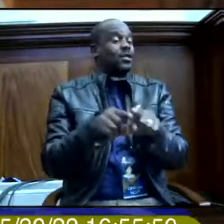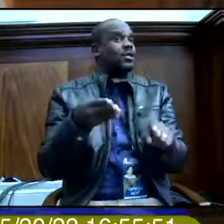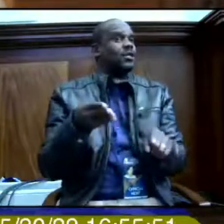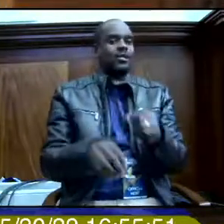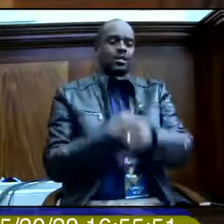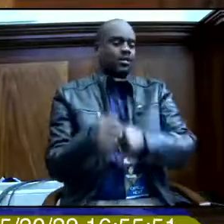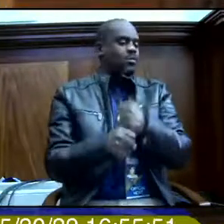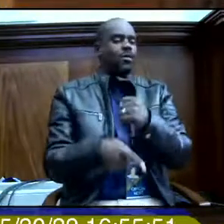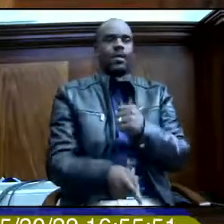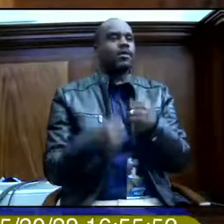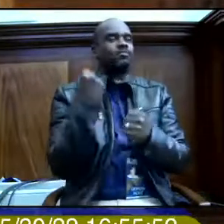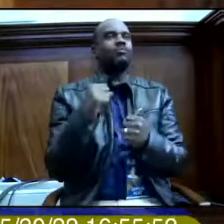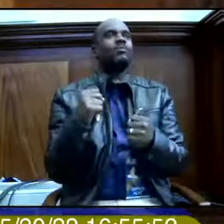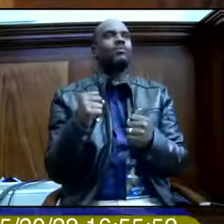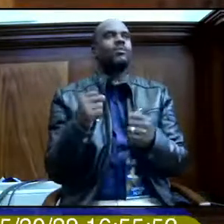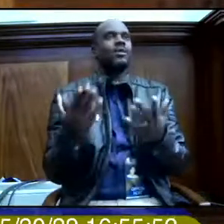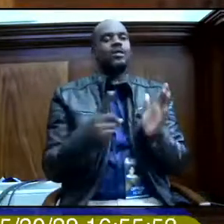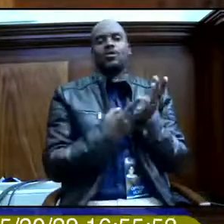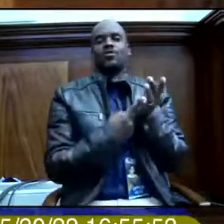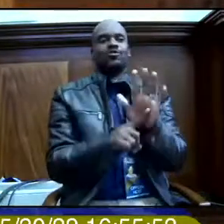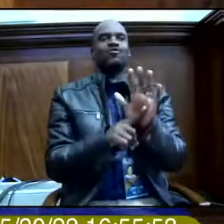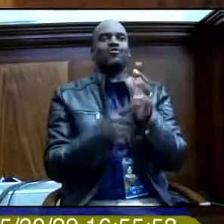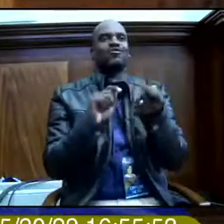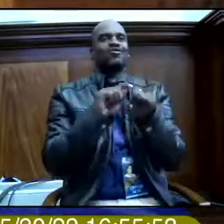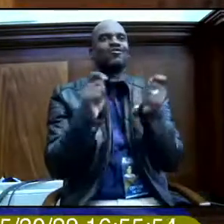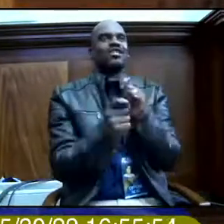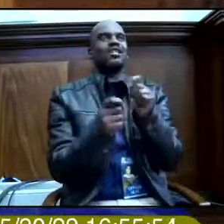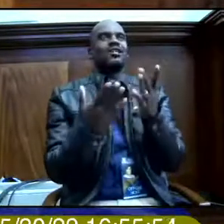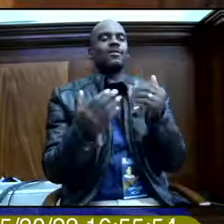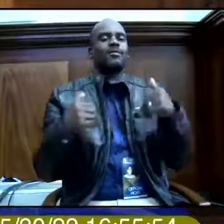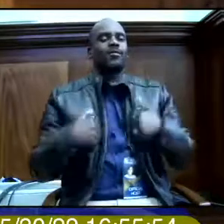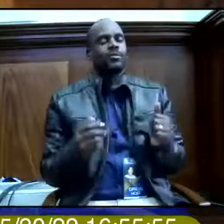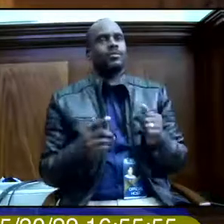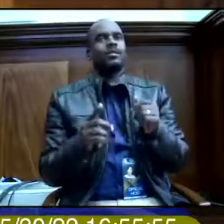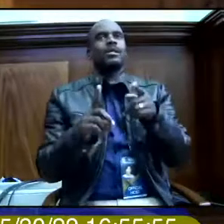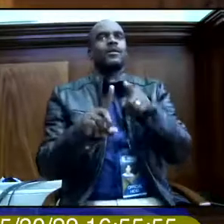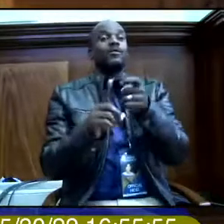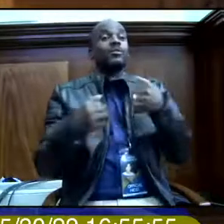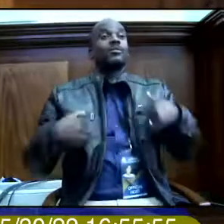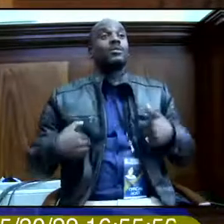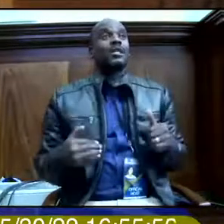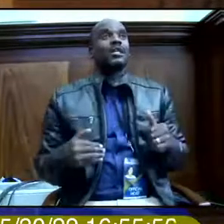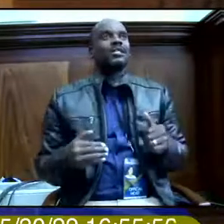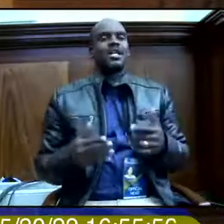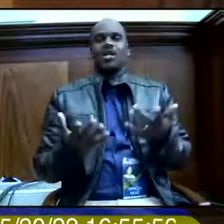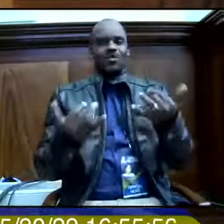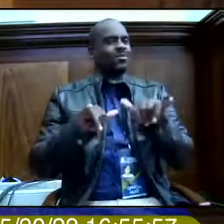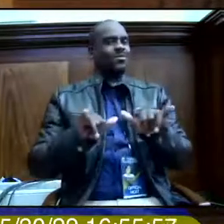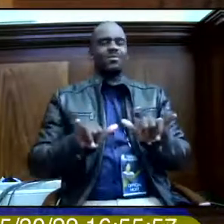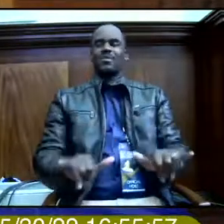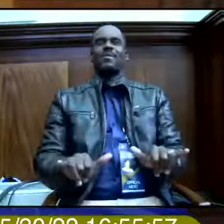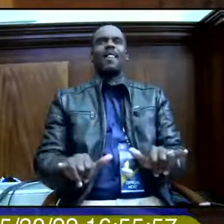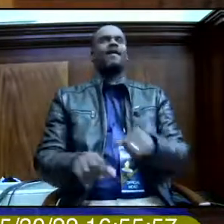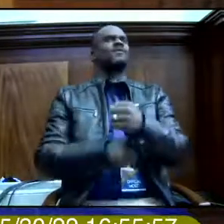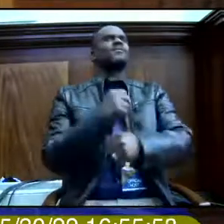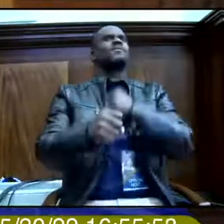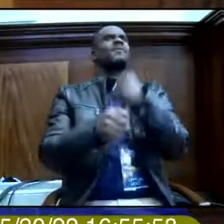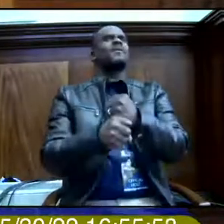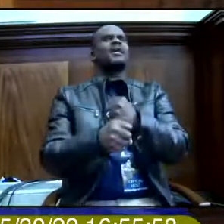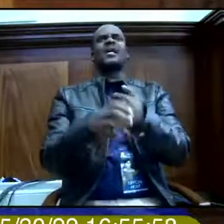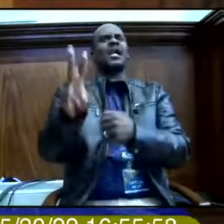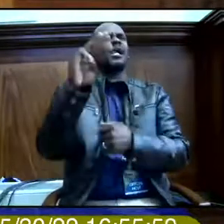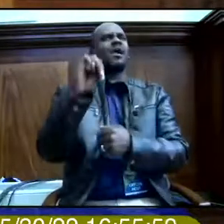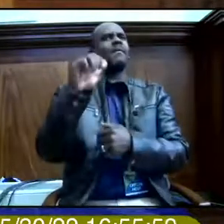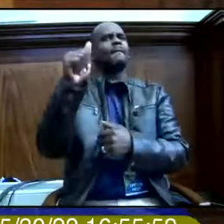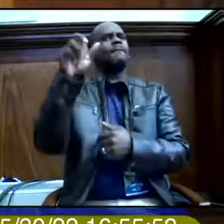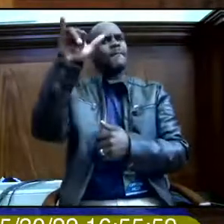things without necessarily showing progress but we do not have to wait for next year may for us to